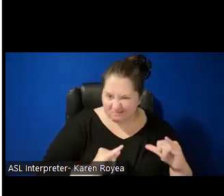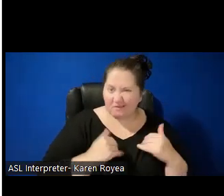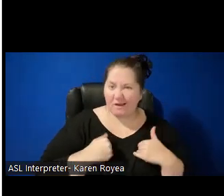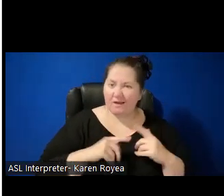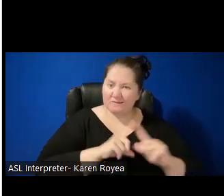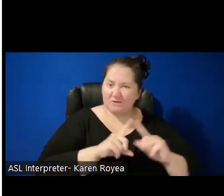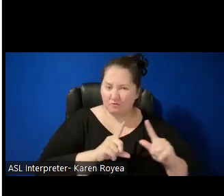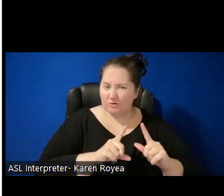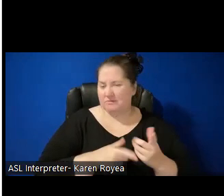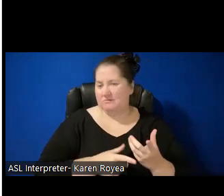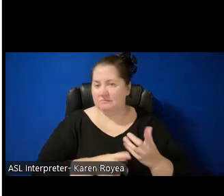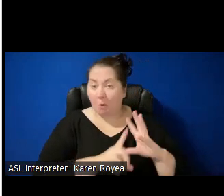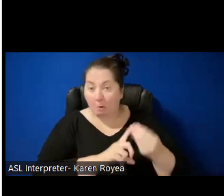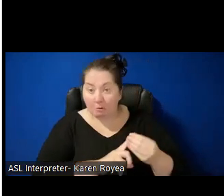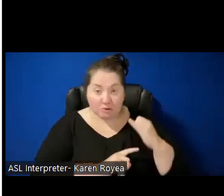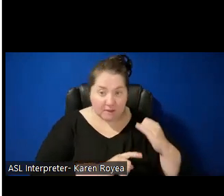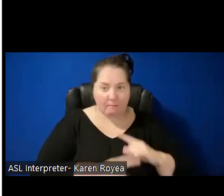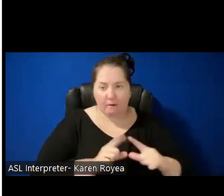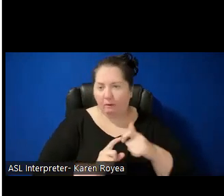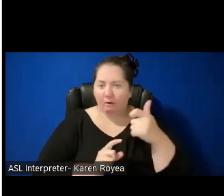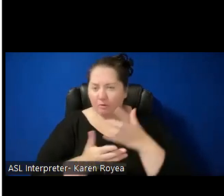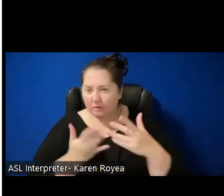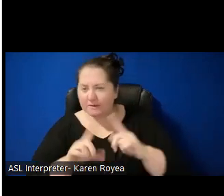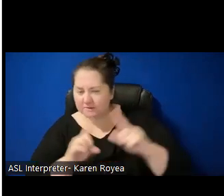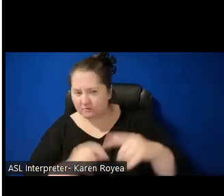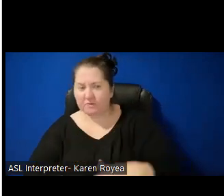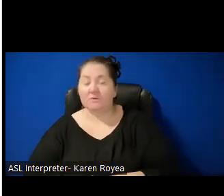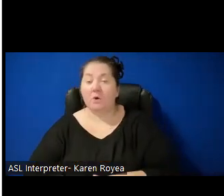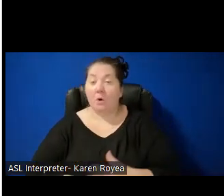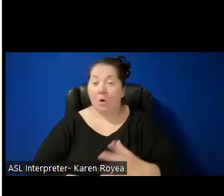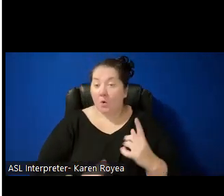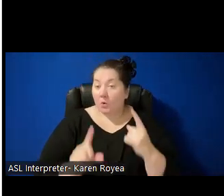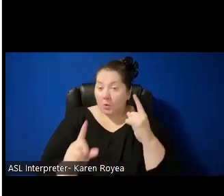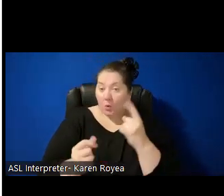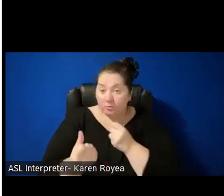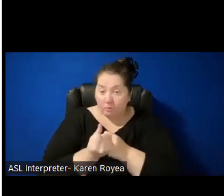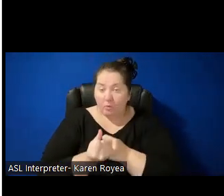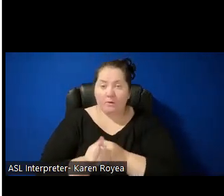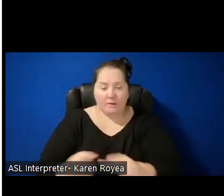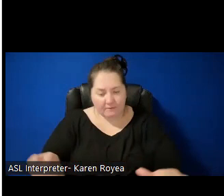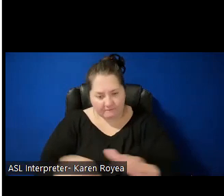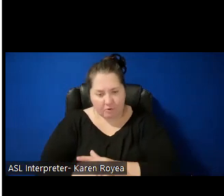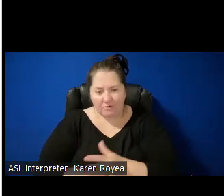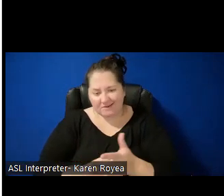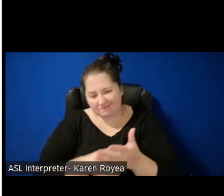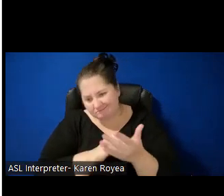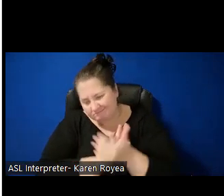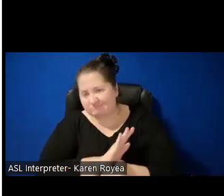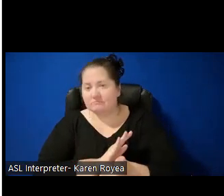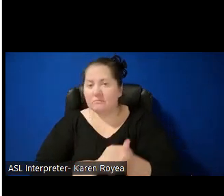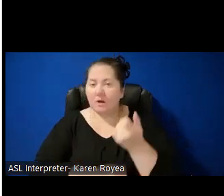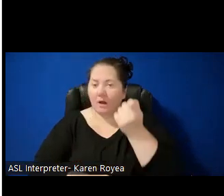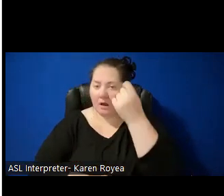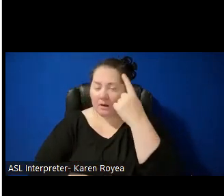our goal as advocates, those who support survivors, is to really be fully competent in understanding